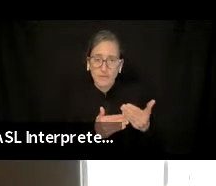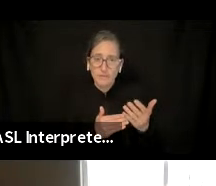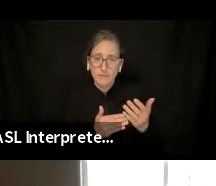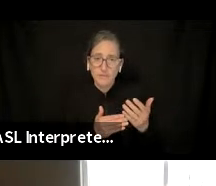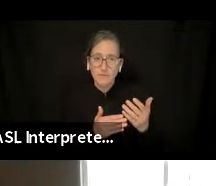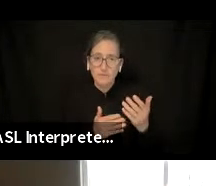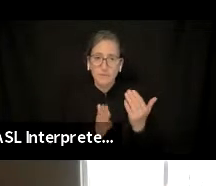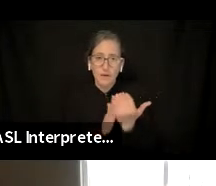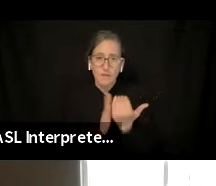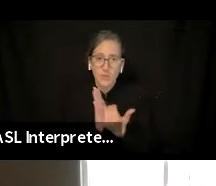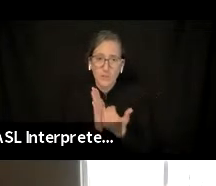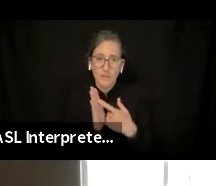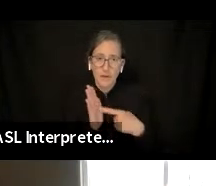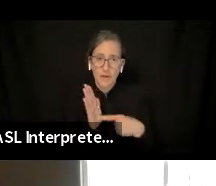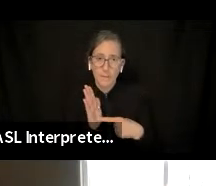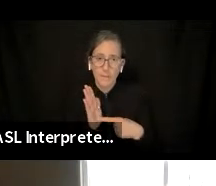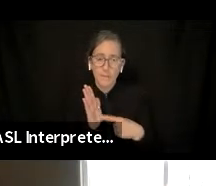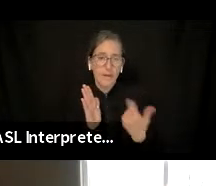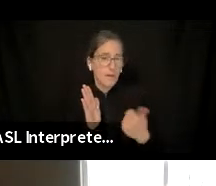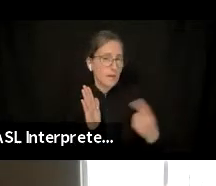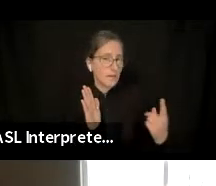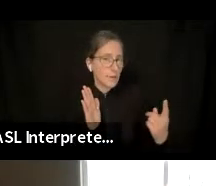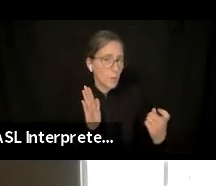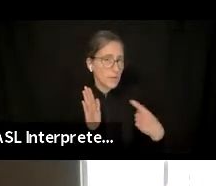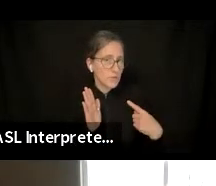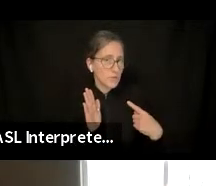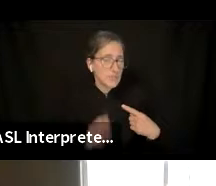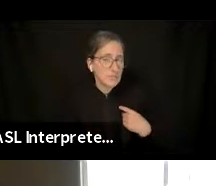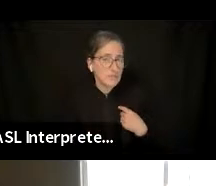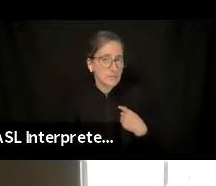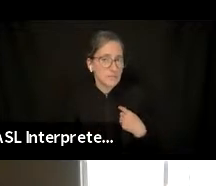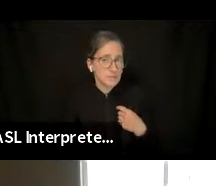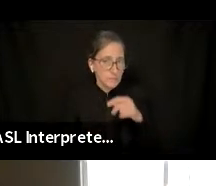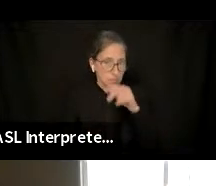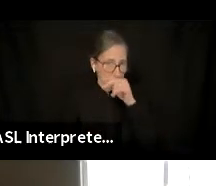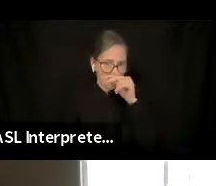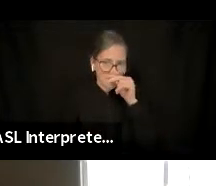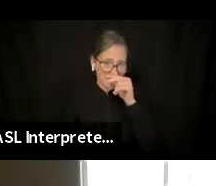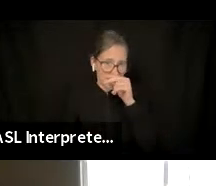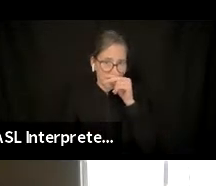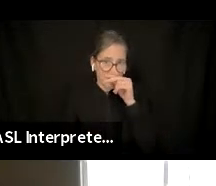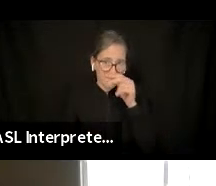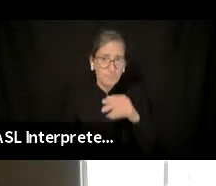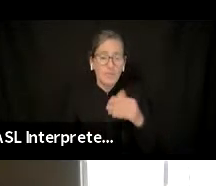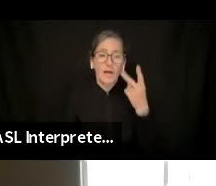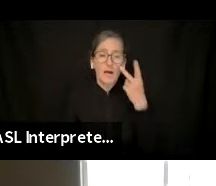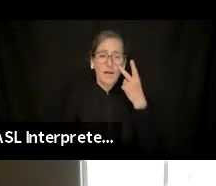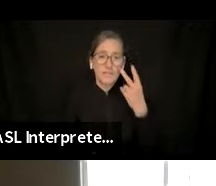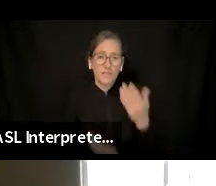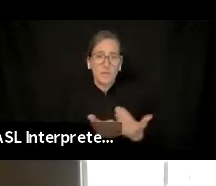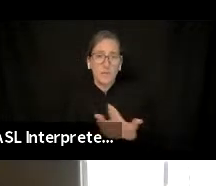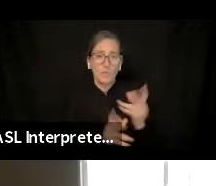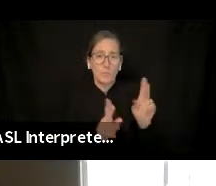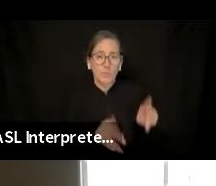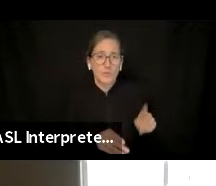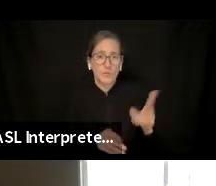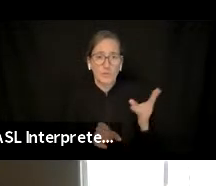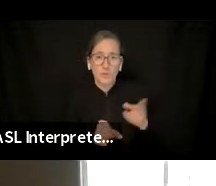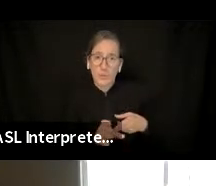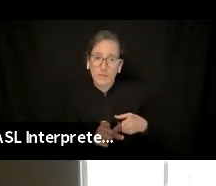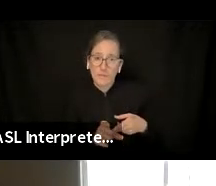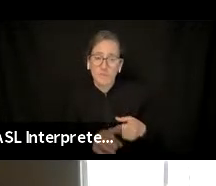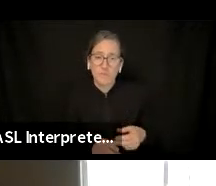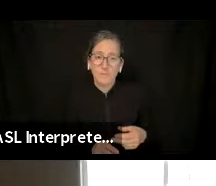have any questions? I see that we have an additional member that's joined us from the commission. I don't know if you want to take a moment.